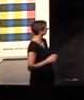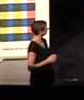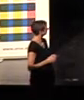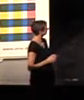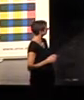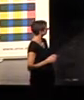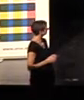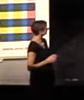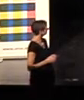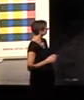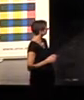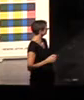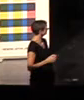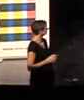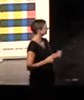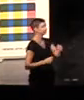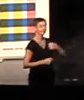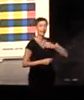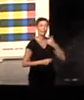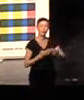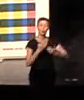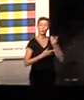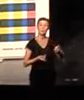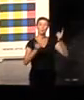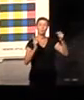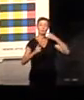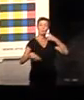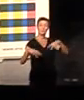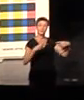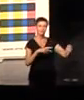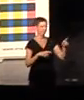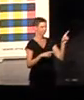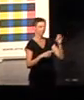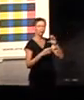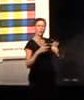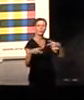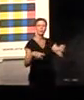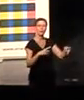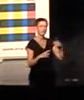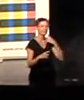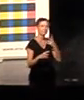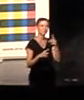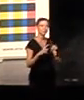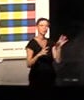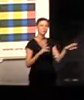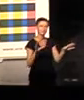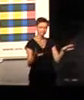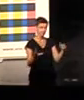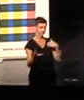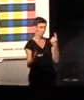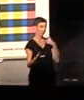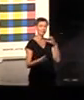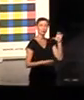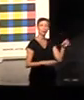zo ander nieuw direct of sorrow adam smith 0 zet char roi danse is located on two sides one is in charleroi